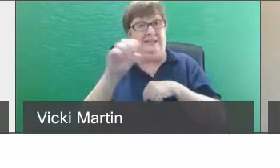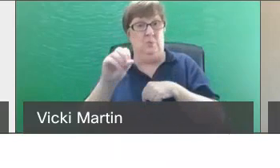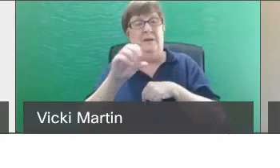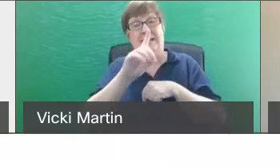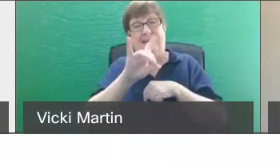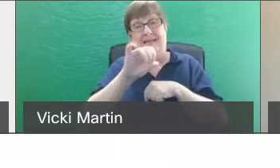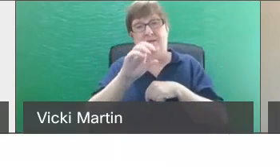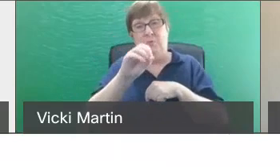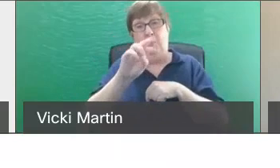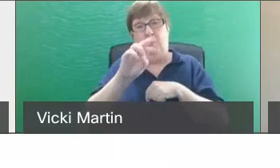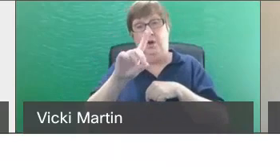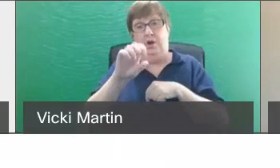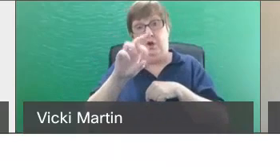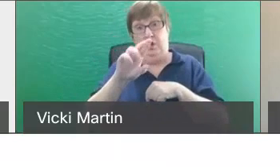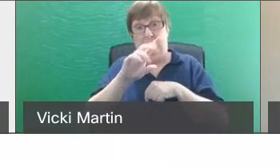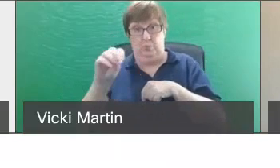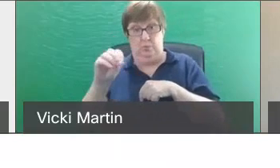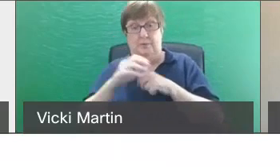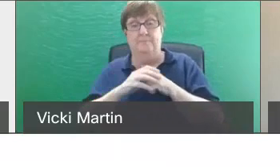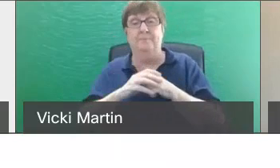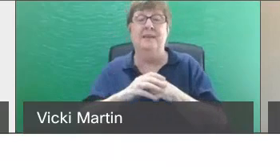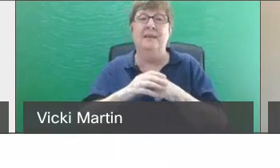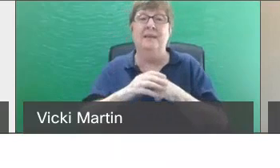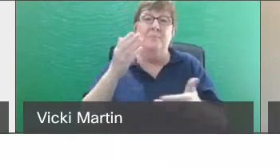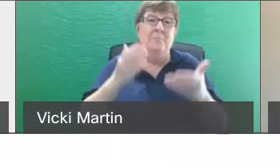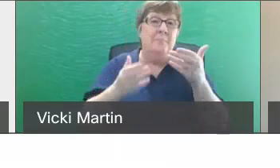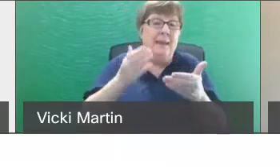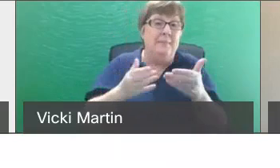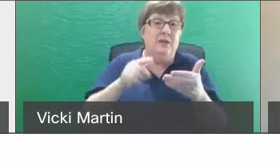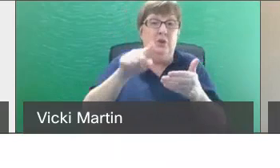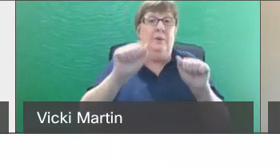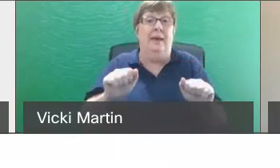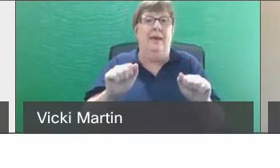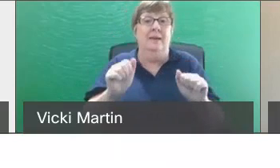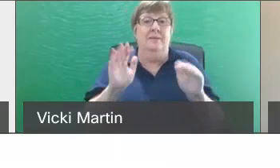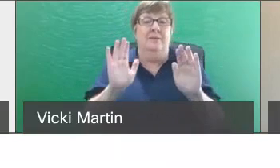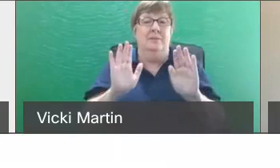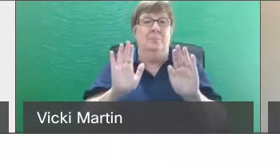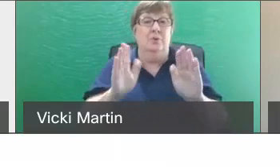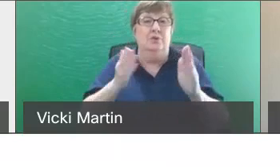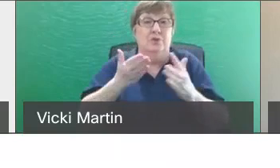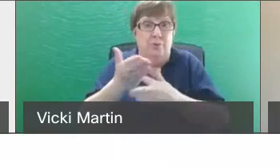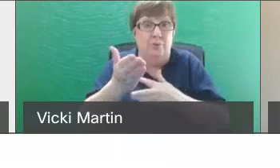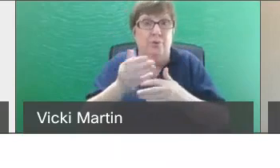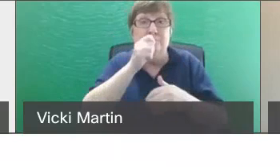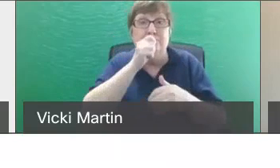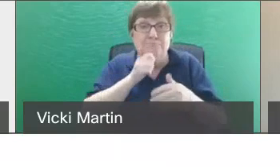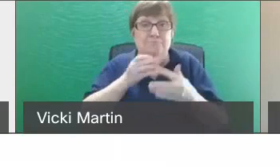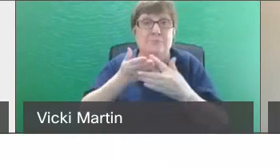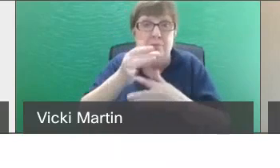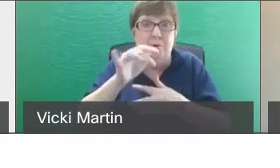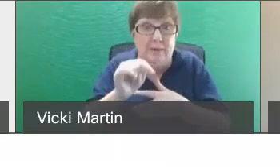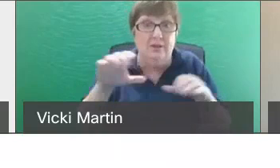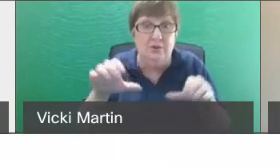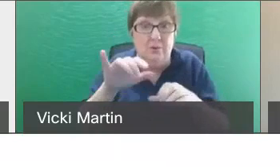doesn't necessarily prevent you from doing things, but it's very overwhelming, that's when I feel like you should at least